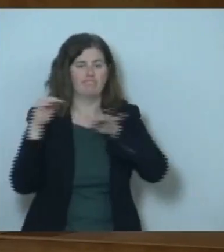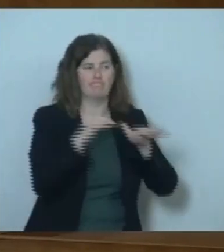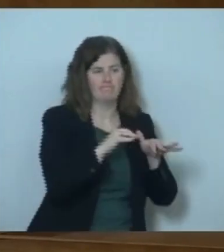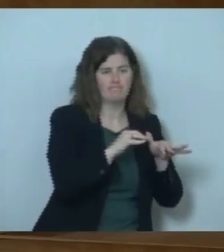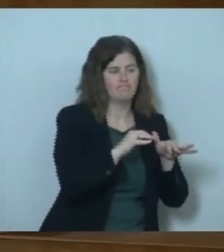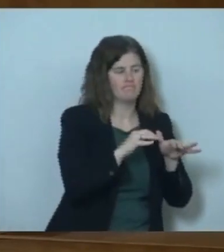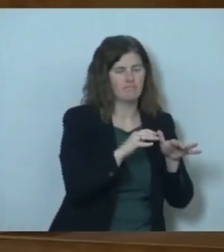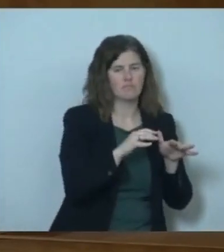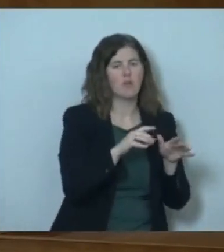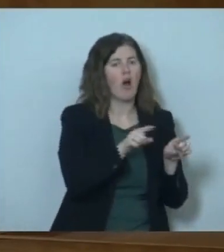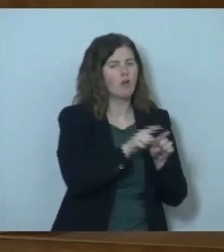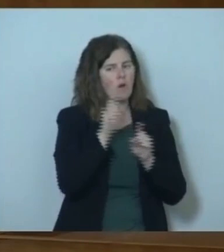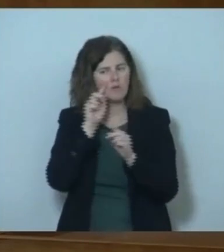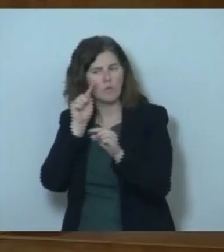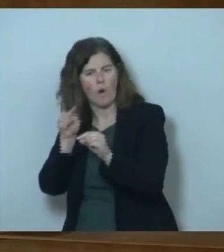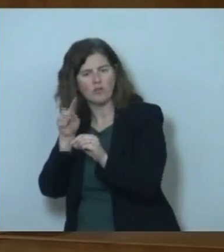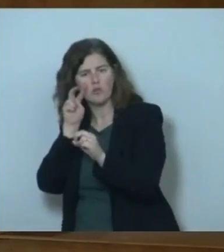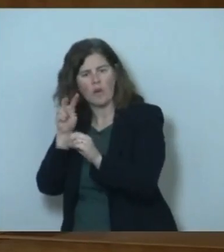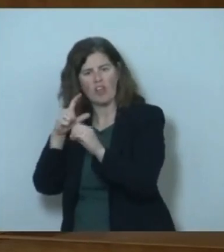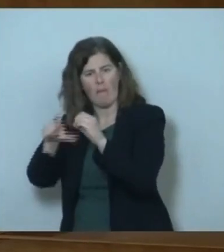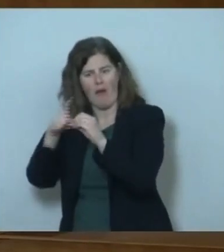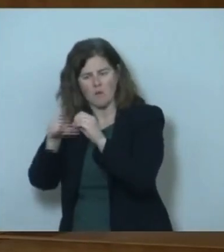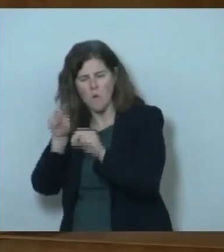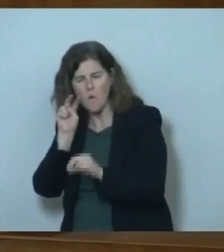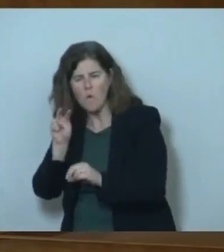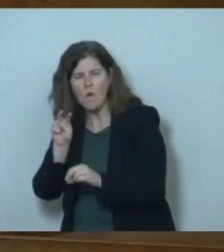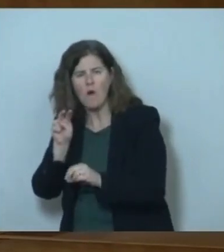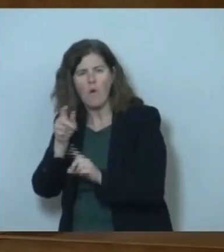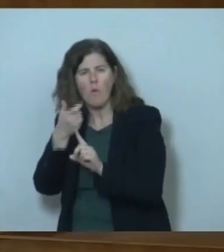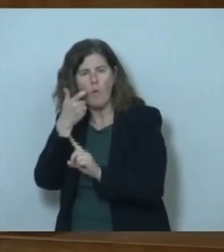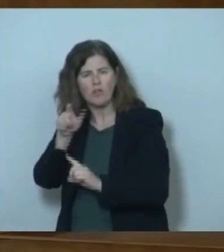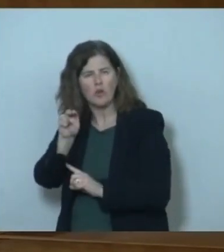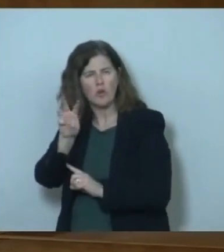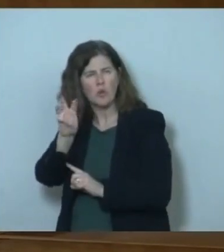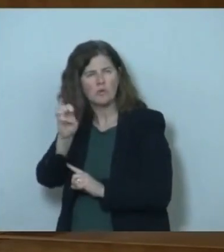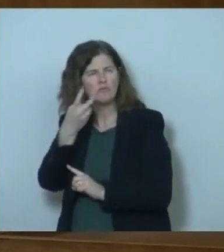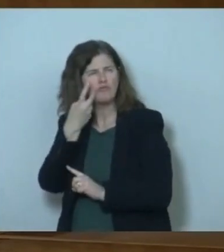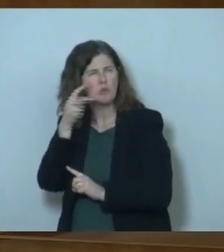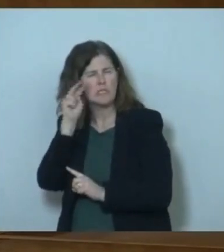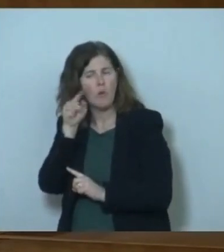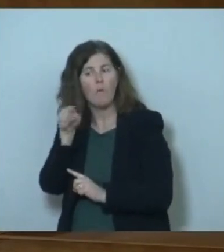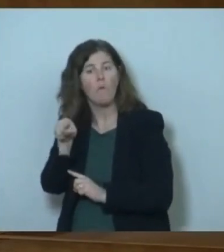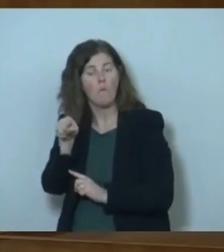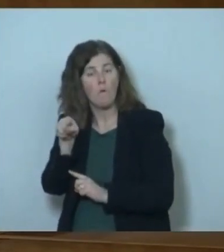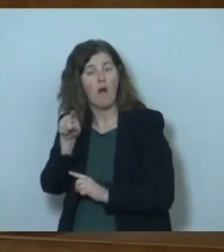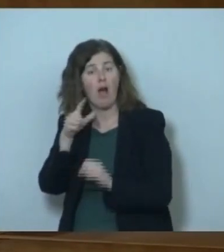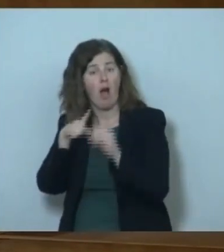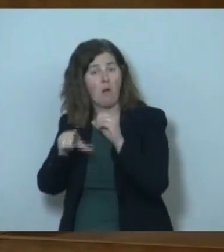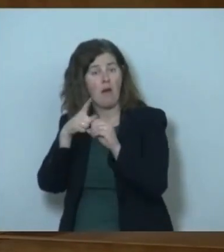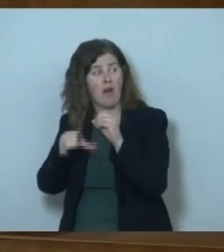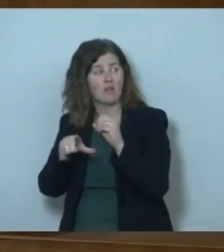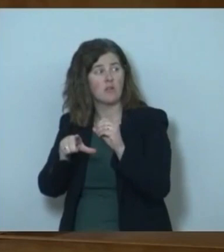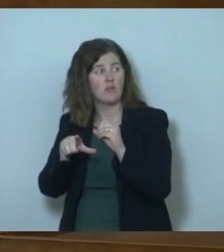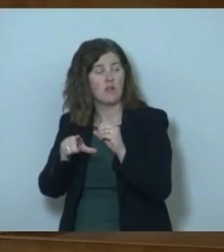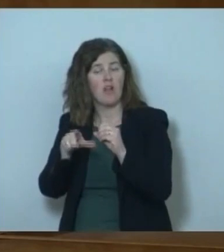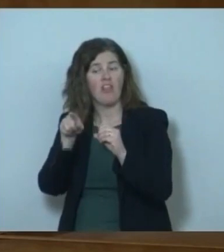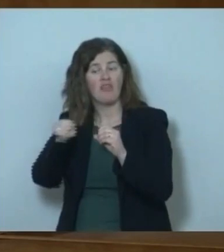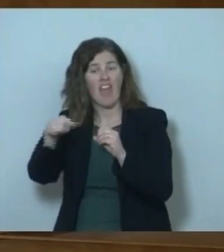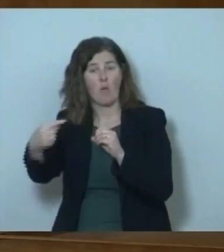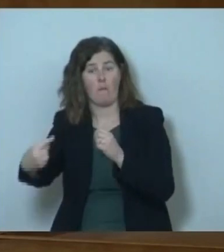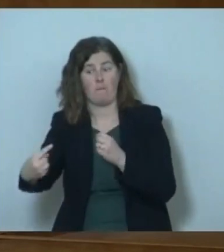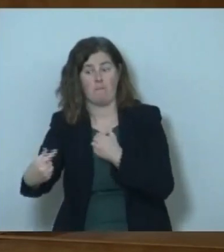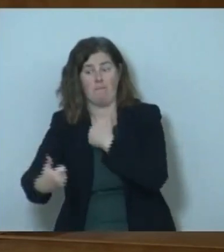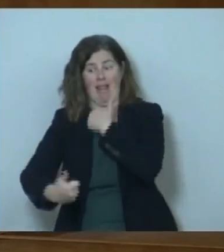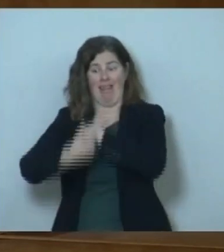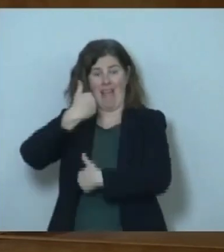Paso very closely, and I was watching a newscast from El Paso, I think 2 days ago, where they were kind of pointing the finger at New Mexico for some of